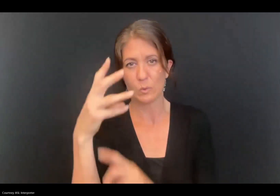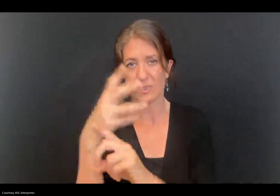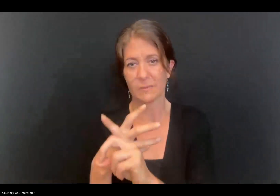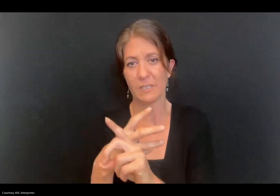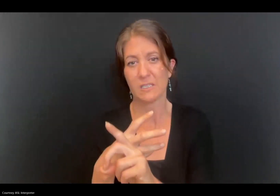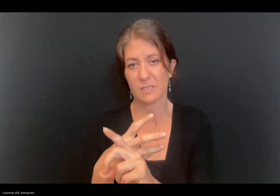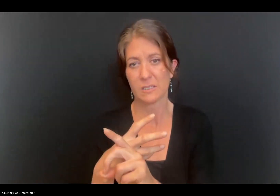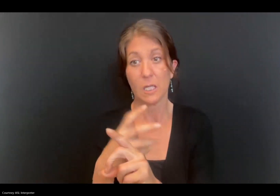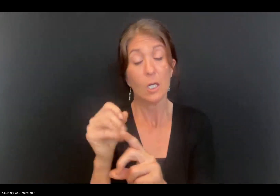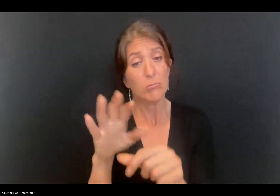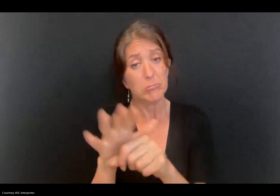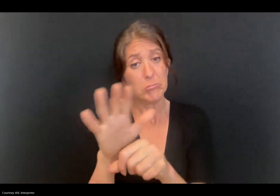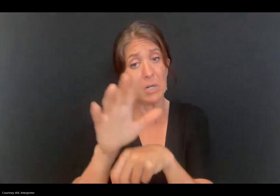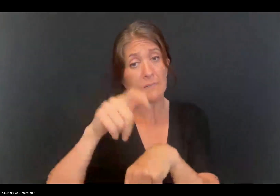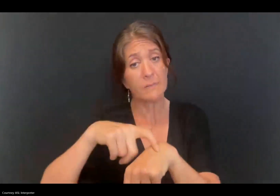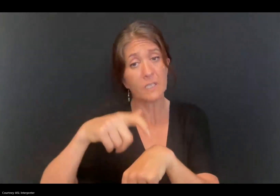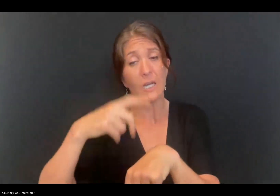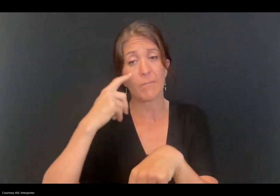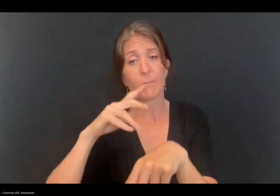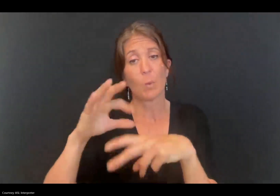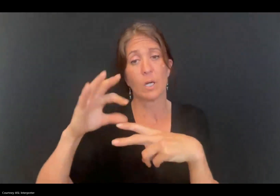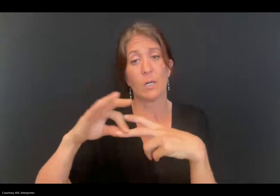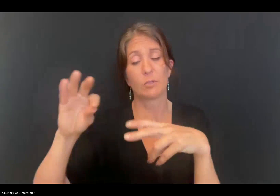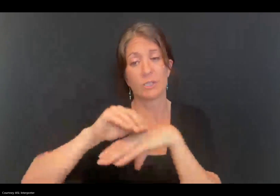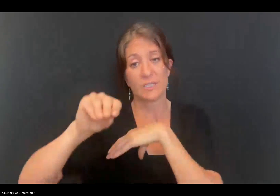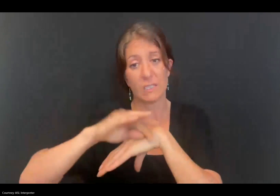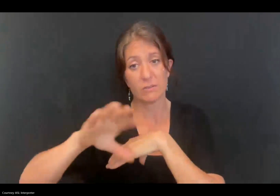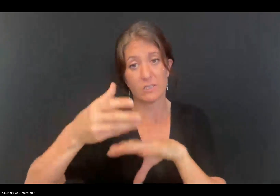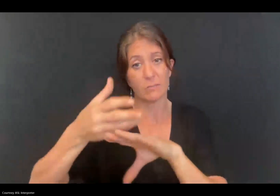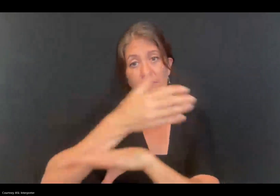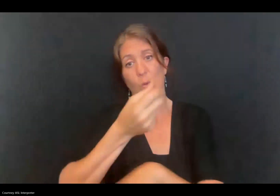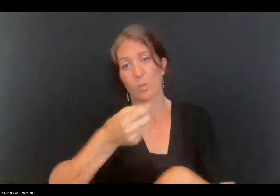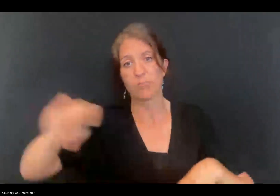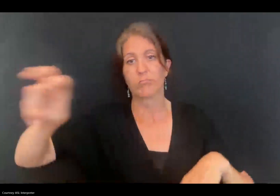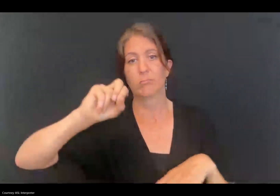there would be time to do the options counseling before they got back to the community.